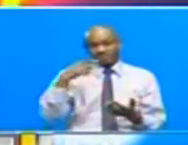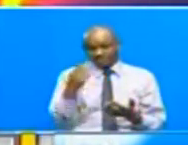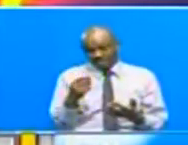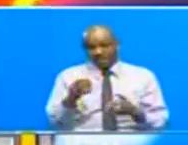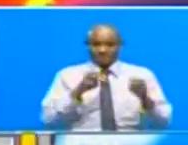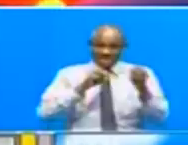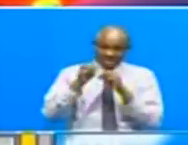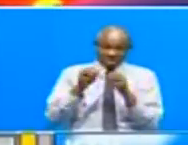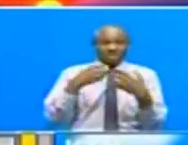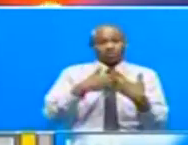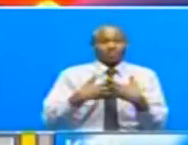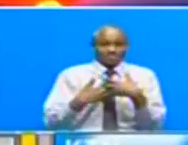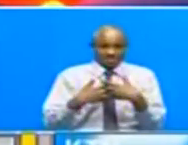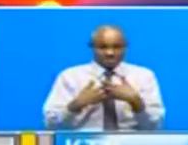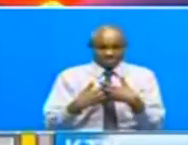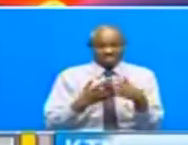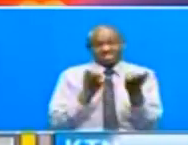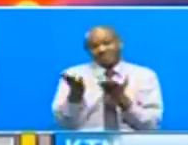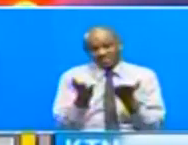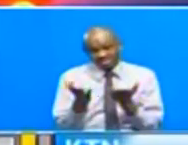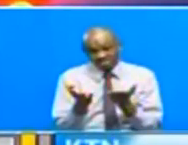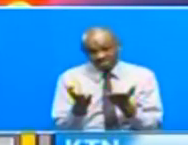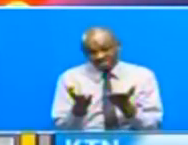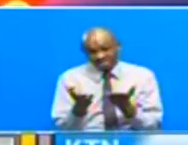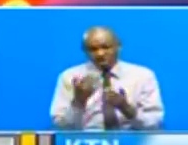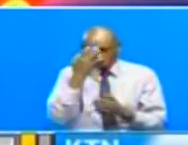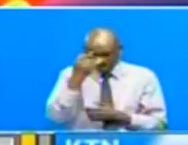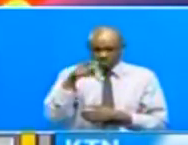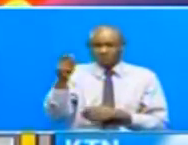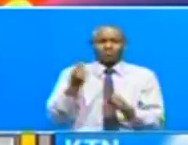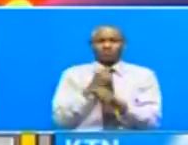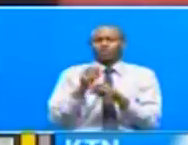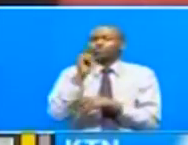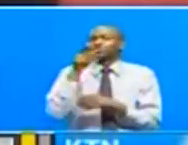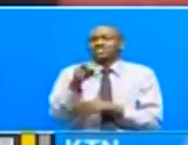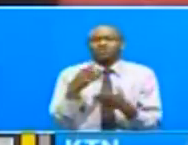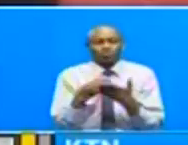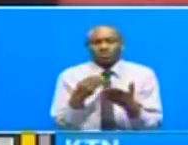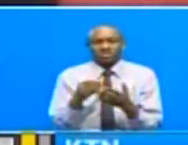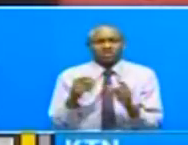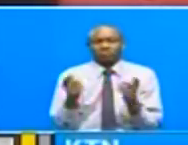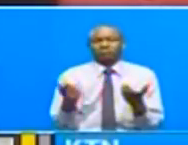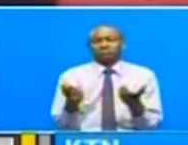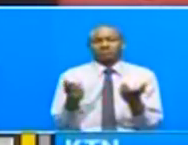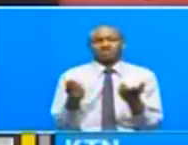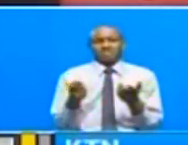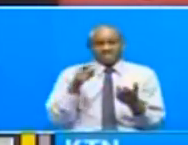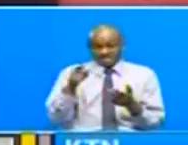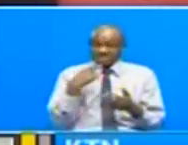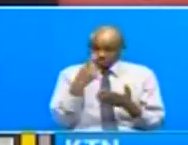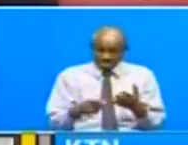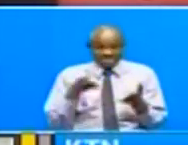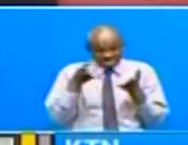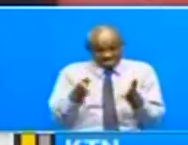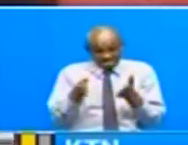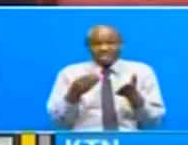managed equipment service. So why are you unable to use that term? Our view is that it is